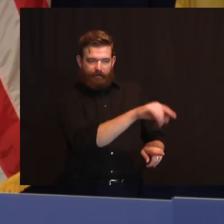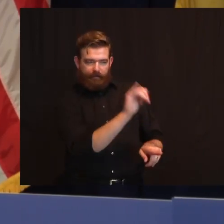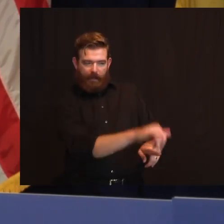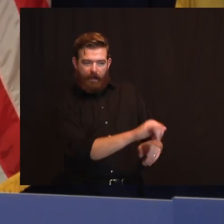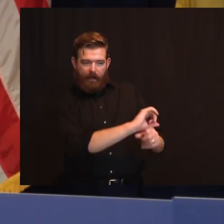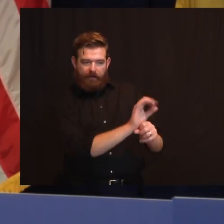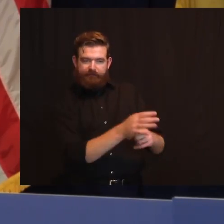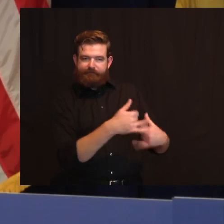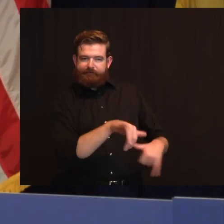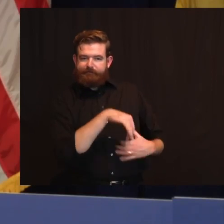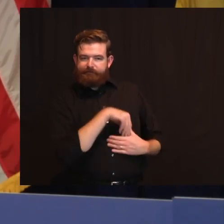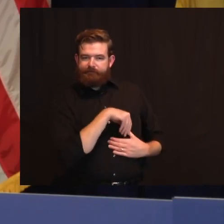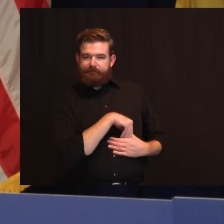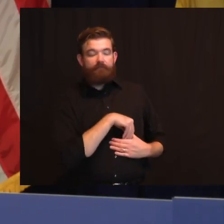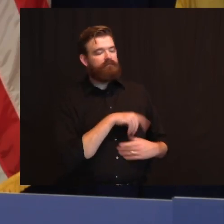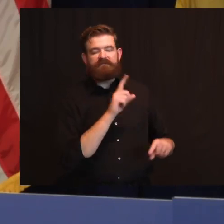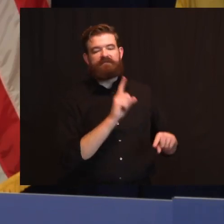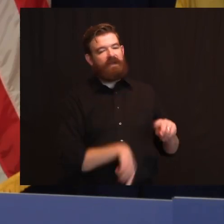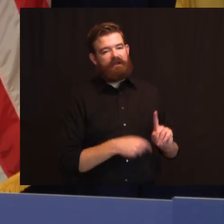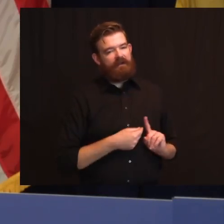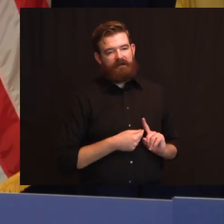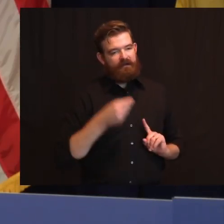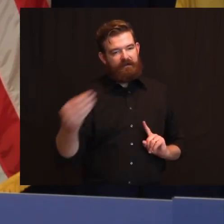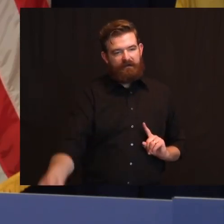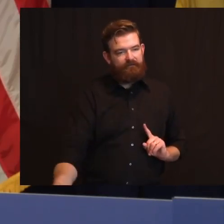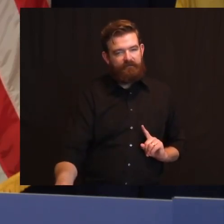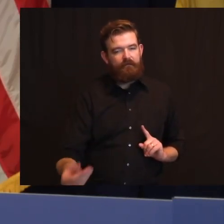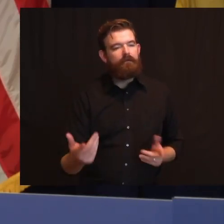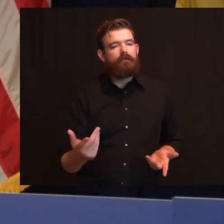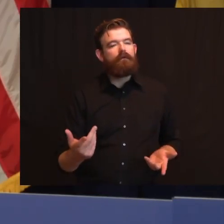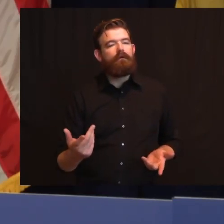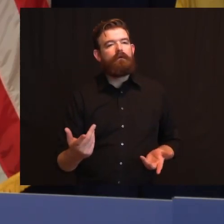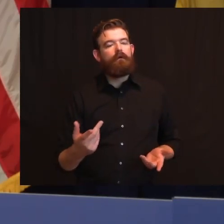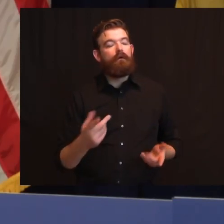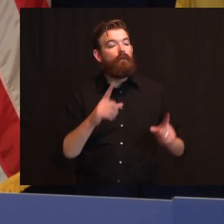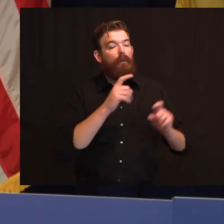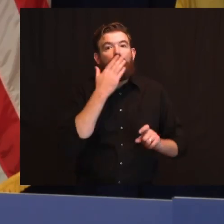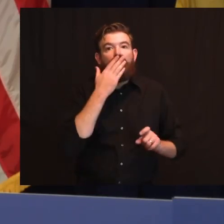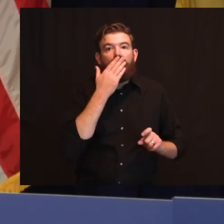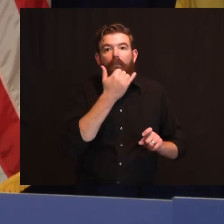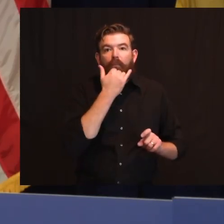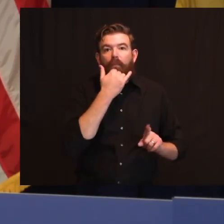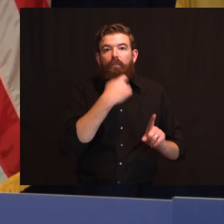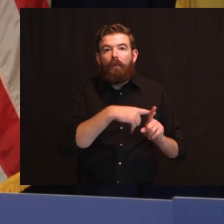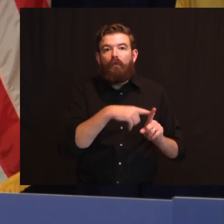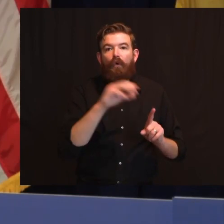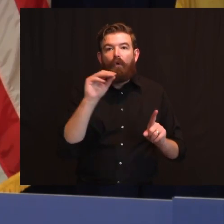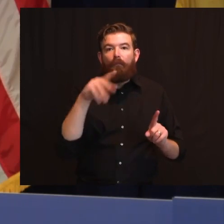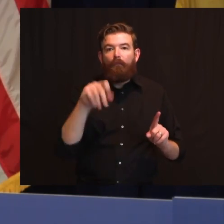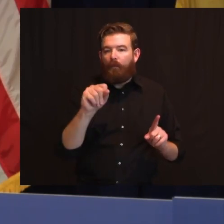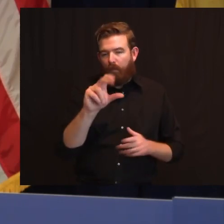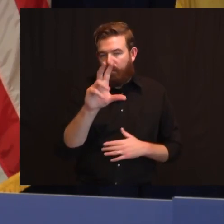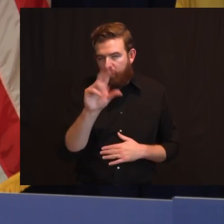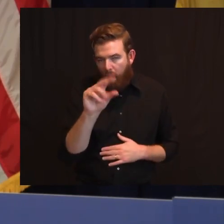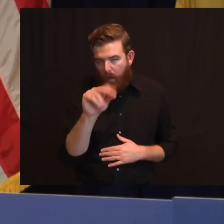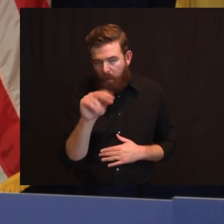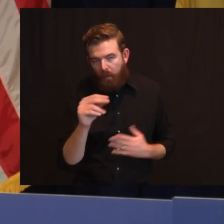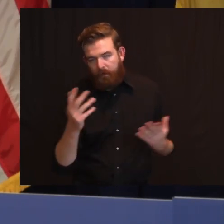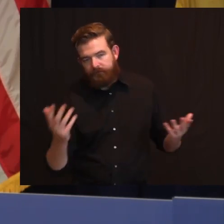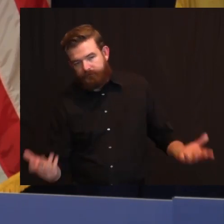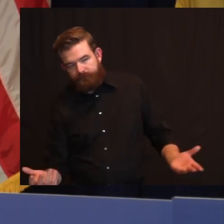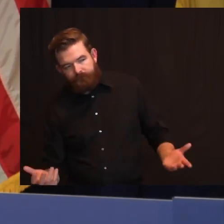infectious. That's not truly a false positive. That's truly a positive in somebody who shouldn't have been tested, and we have to deal with that. The second